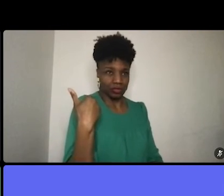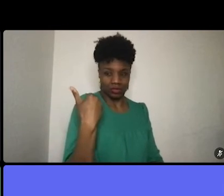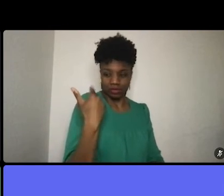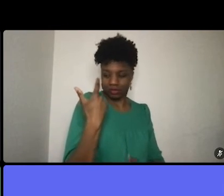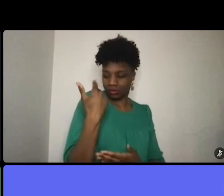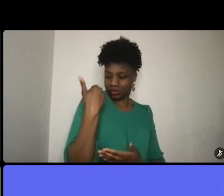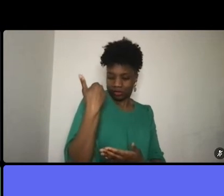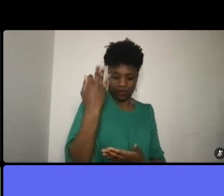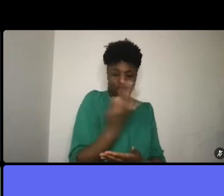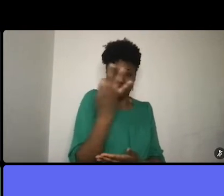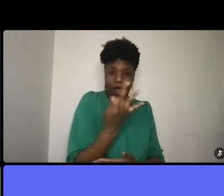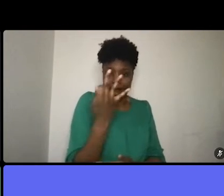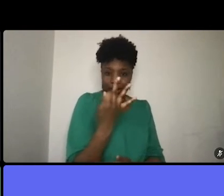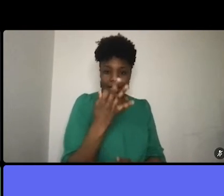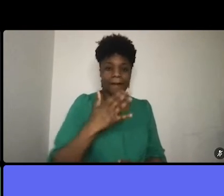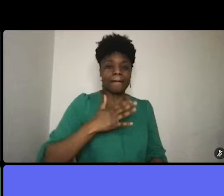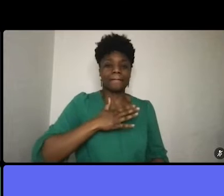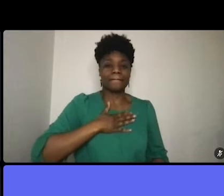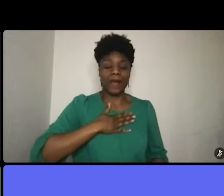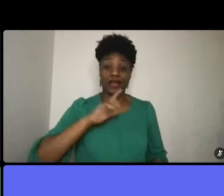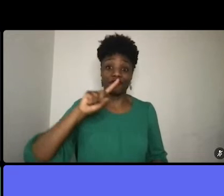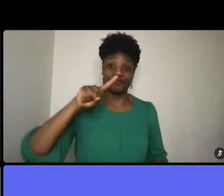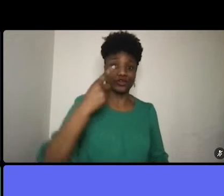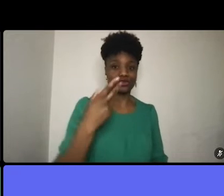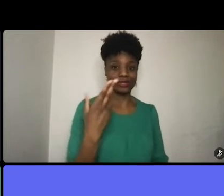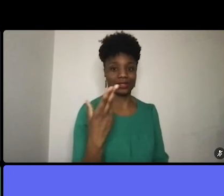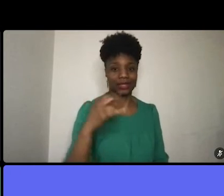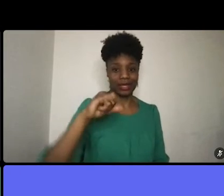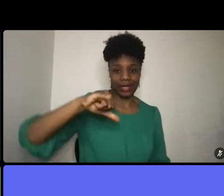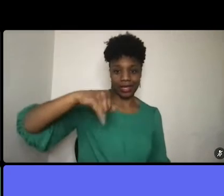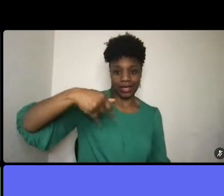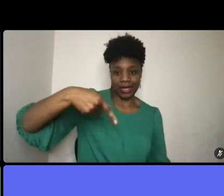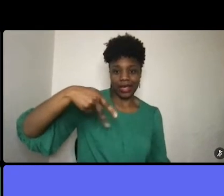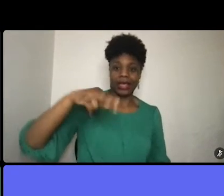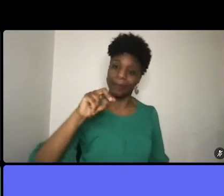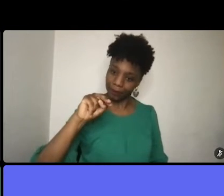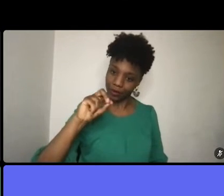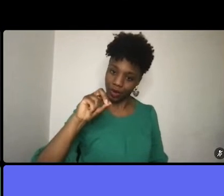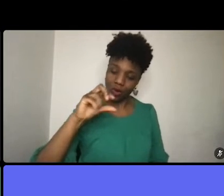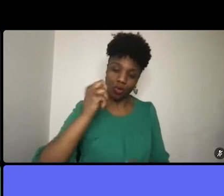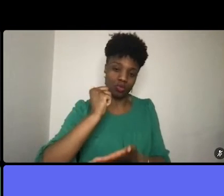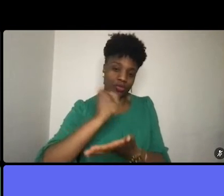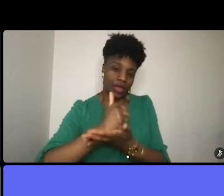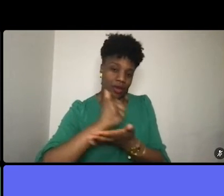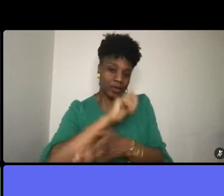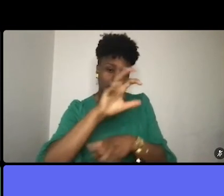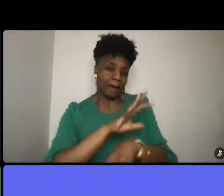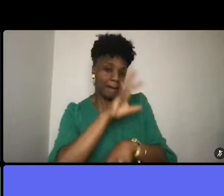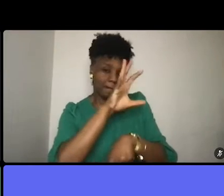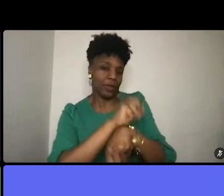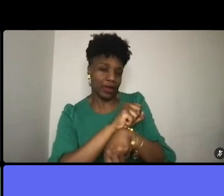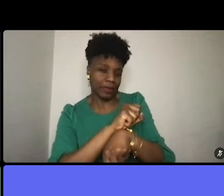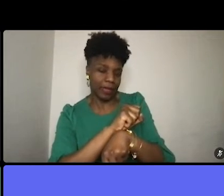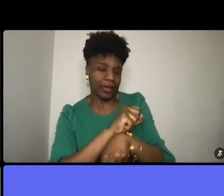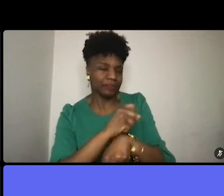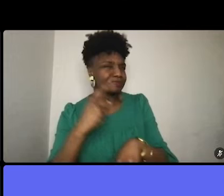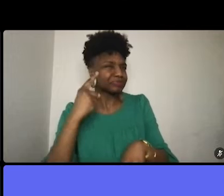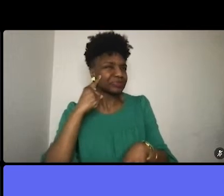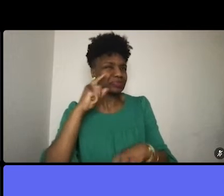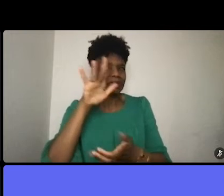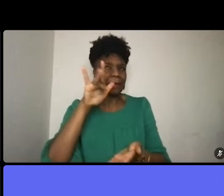appointment. It was my first hypnosis appointment. The initial intake appointment happened sometime in mid-March or